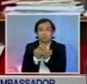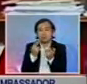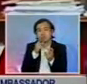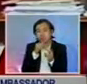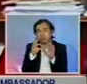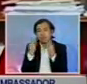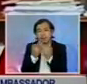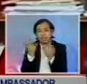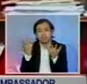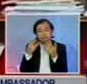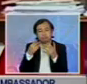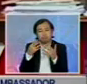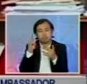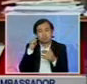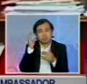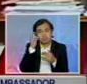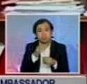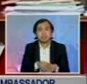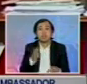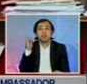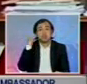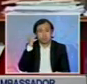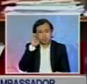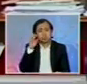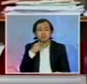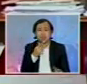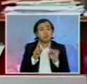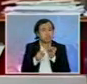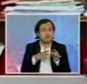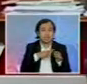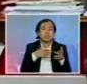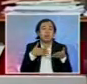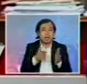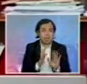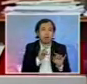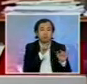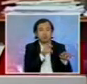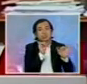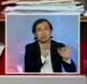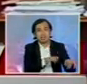With that answer, I will allow the answer to stay in the record in the meantime until that